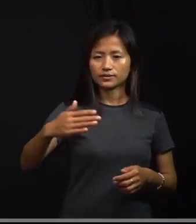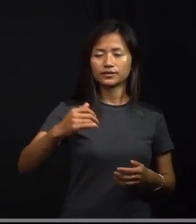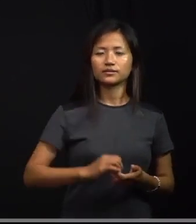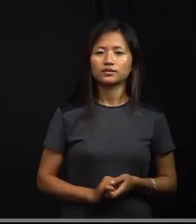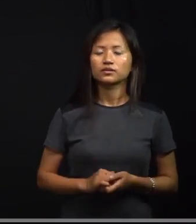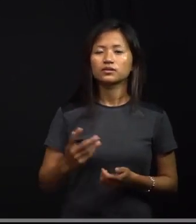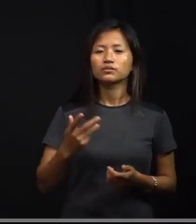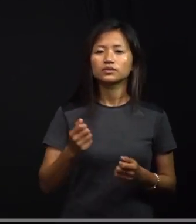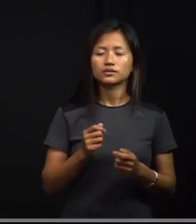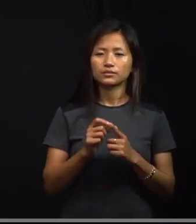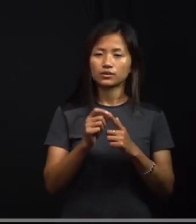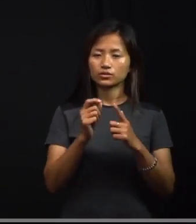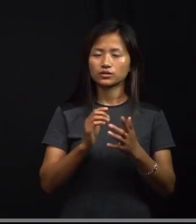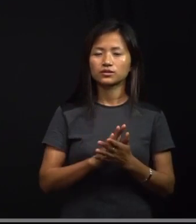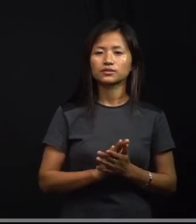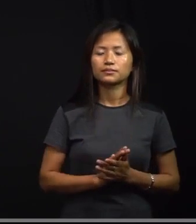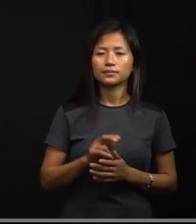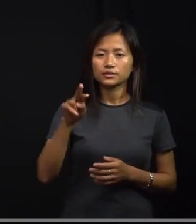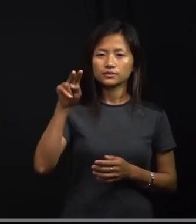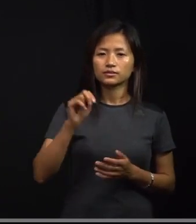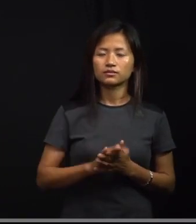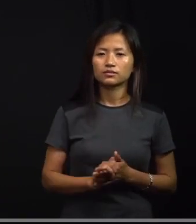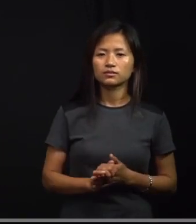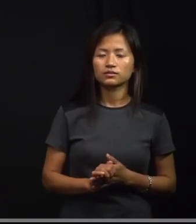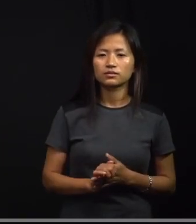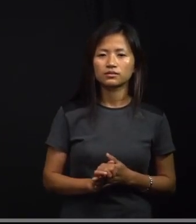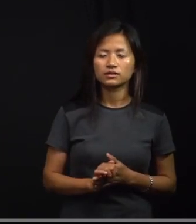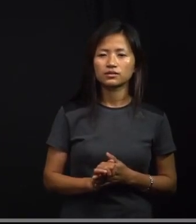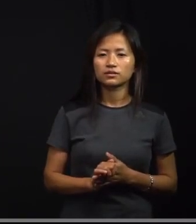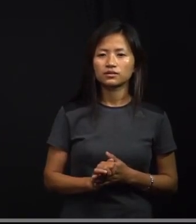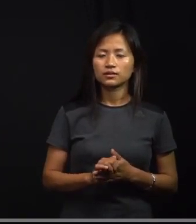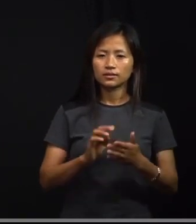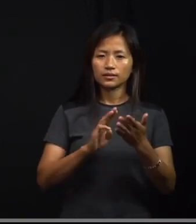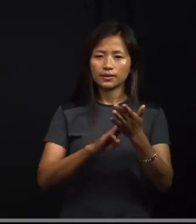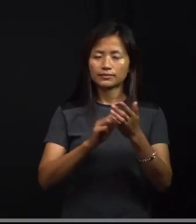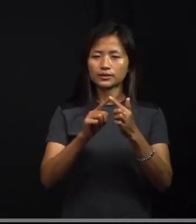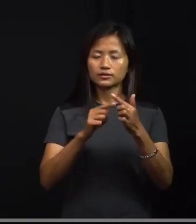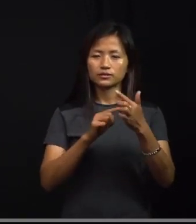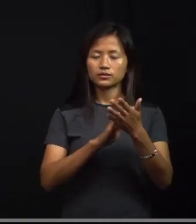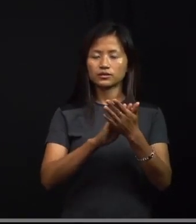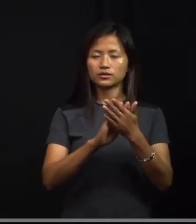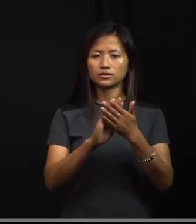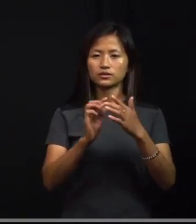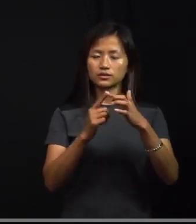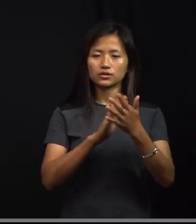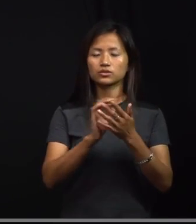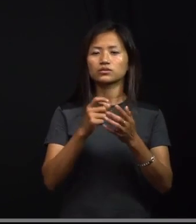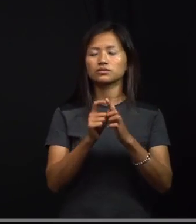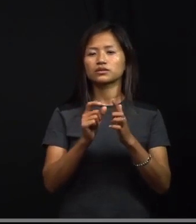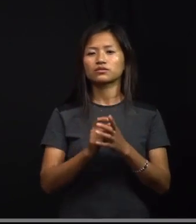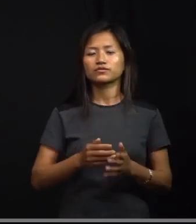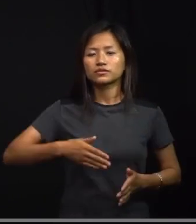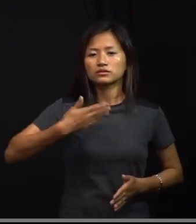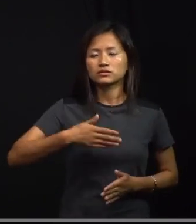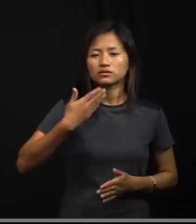is pedagogy? Pedagogy means the method of teaching. Okay, so we the teachers,